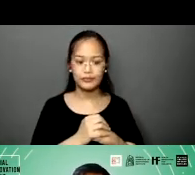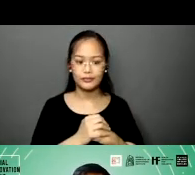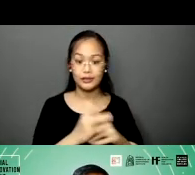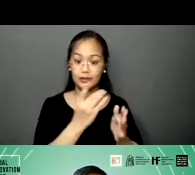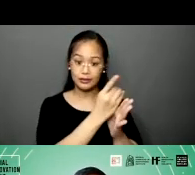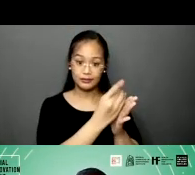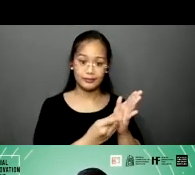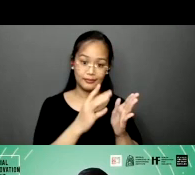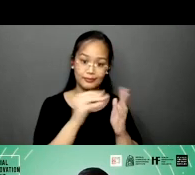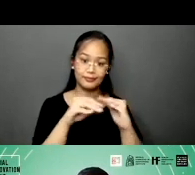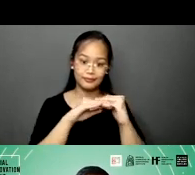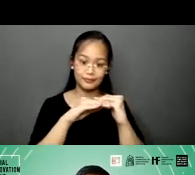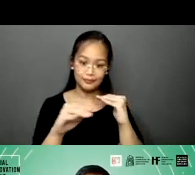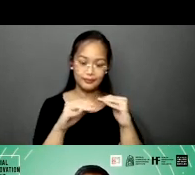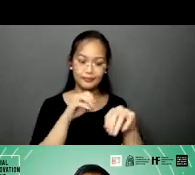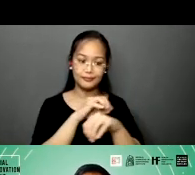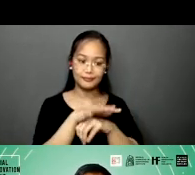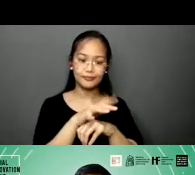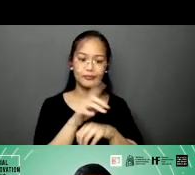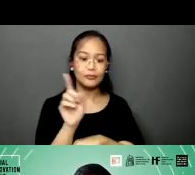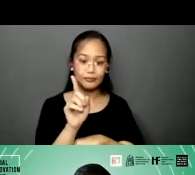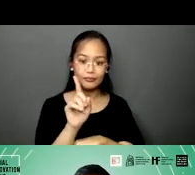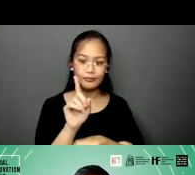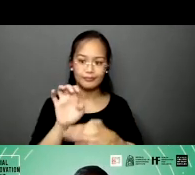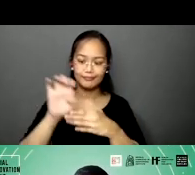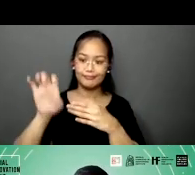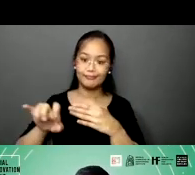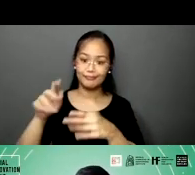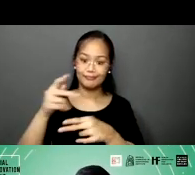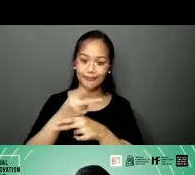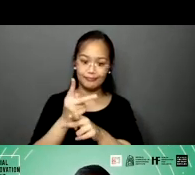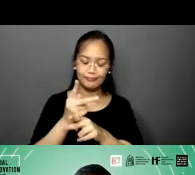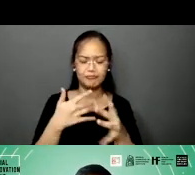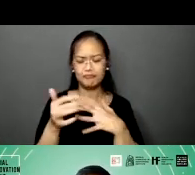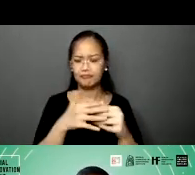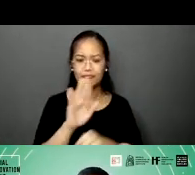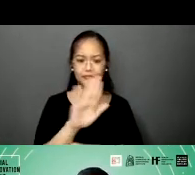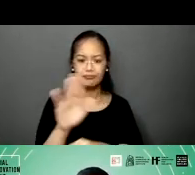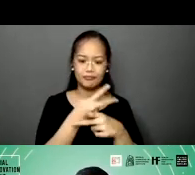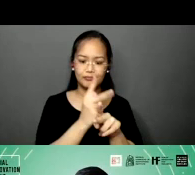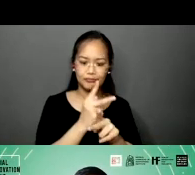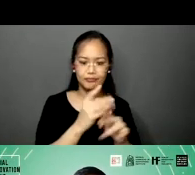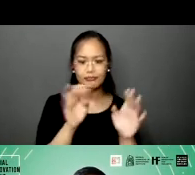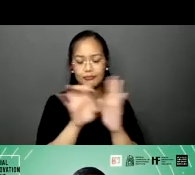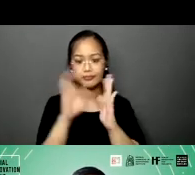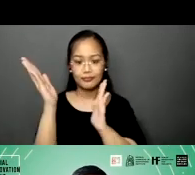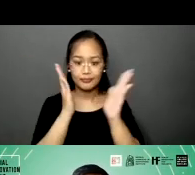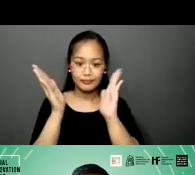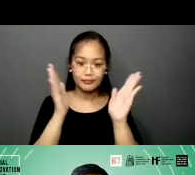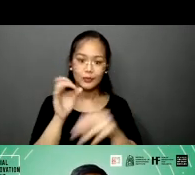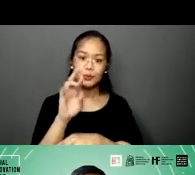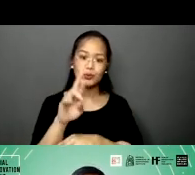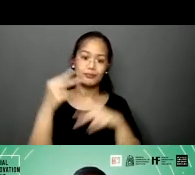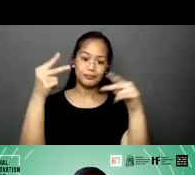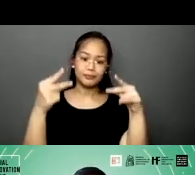sustainability affects first and foremost the end product. This can be whatever it is you're making, what service, what platform you're